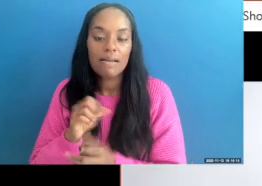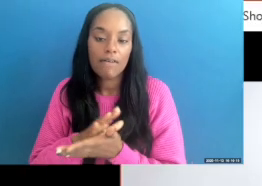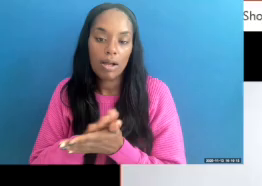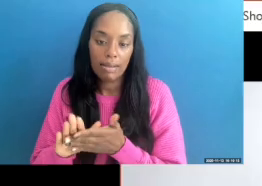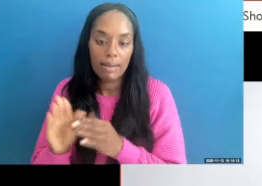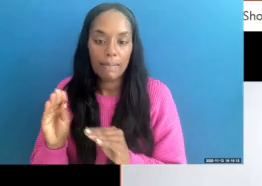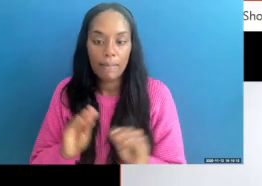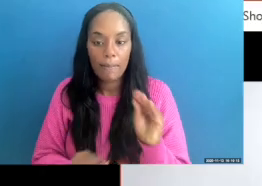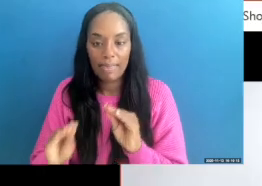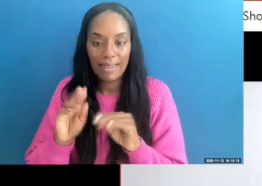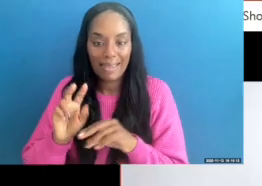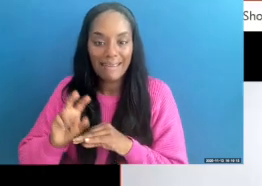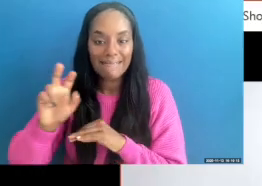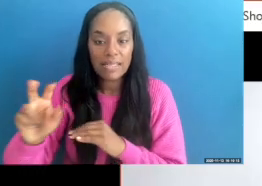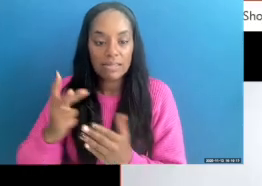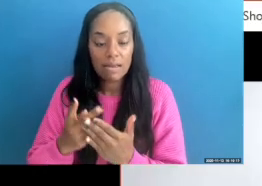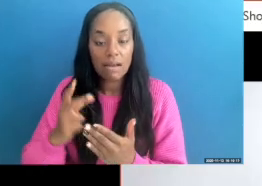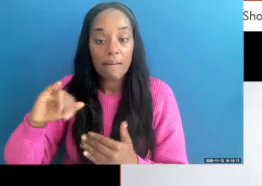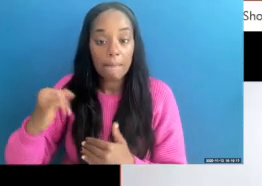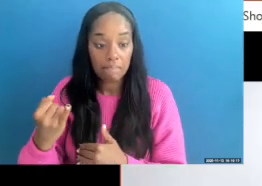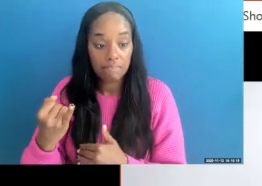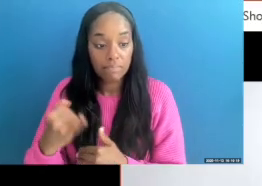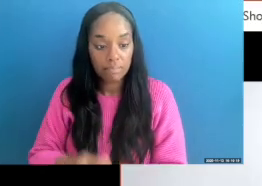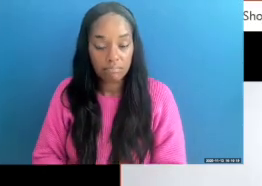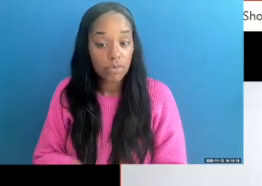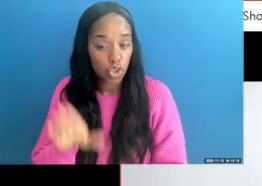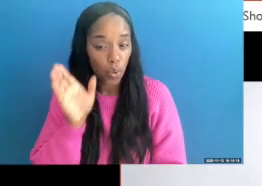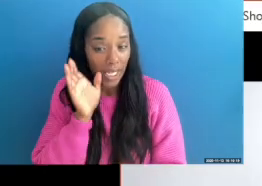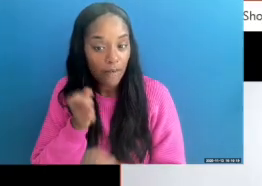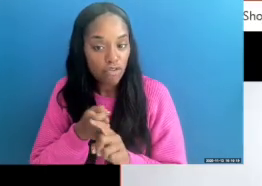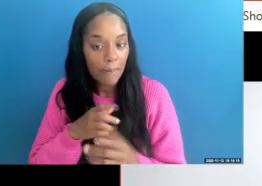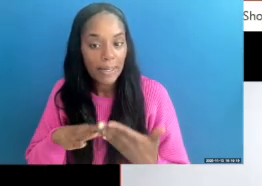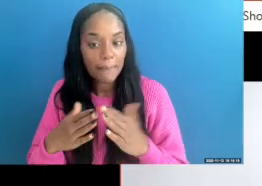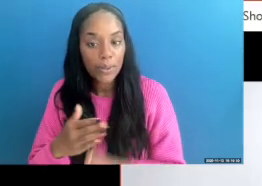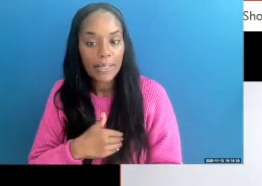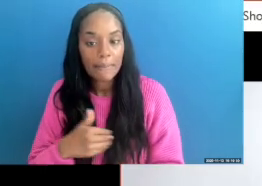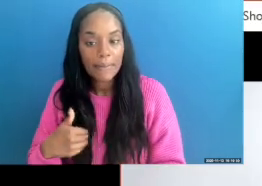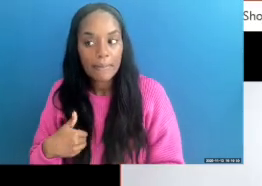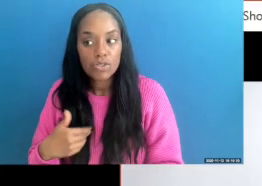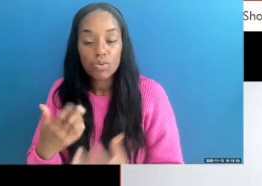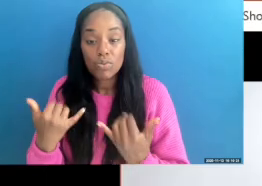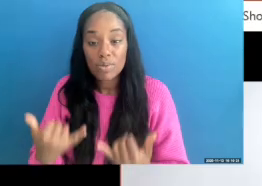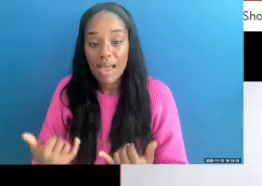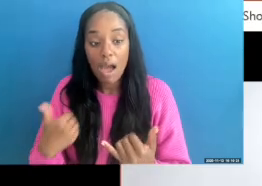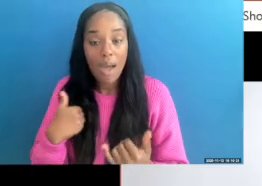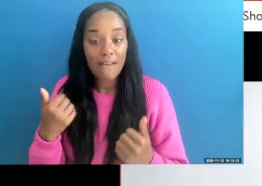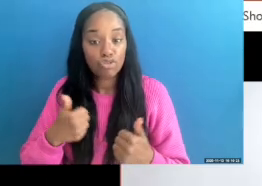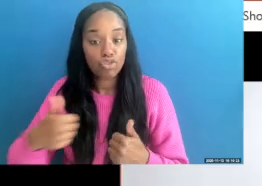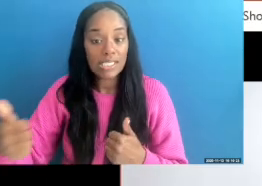clean mobility investment programs. You will hear directly from community members who now